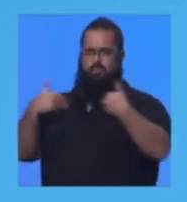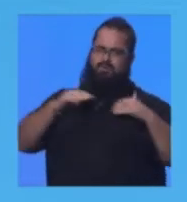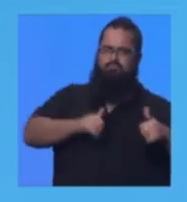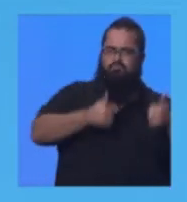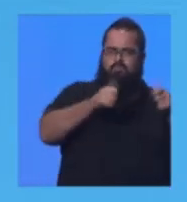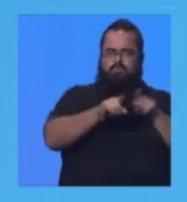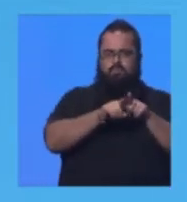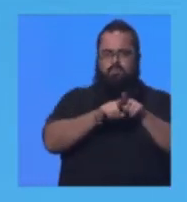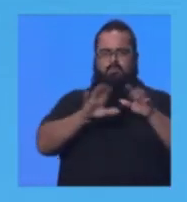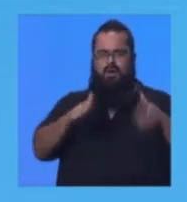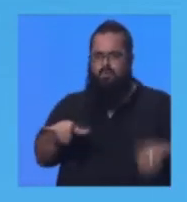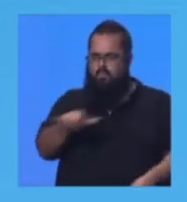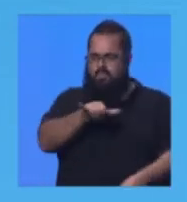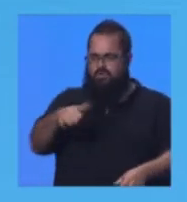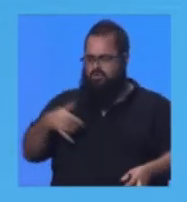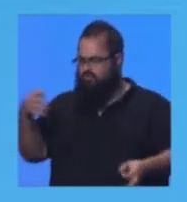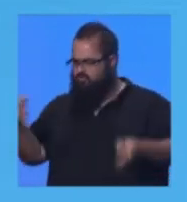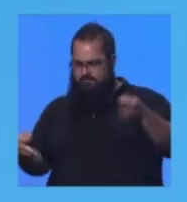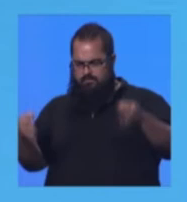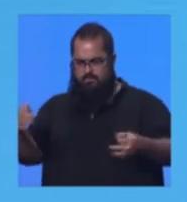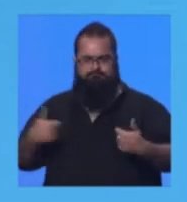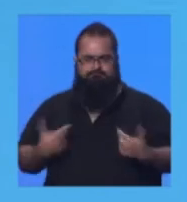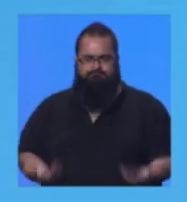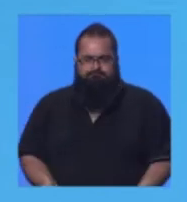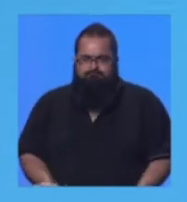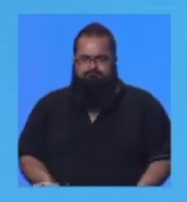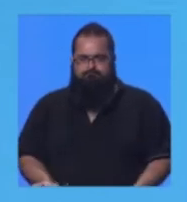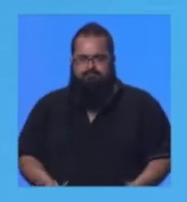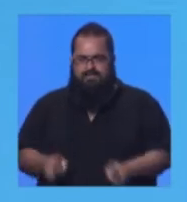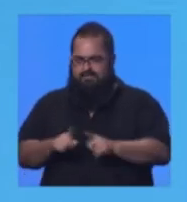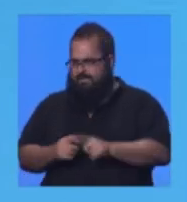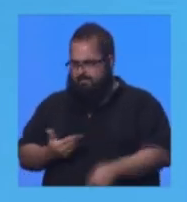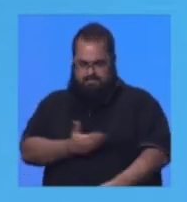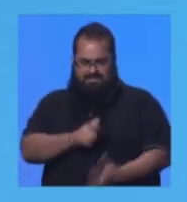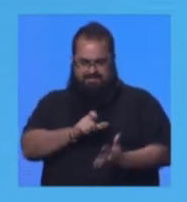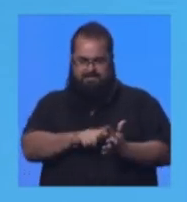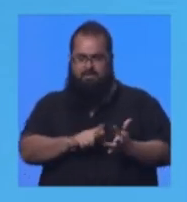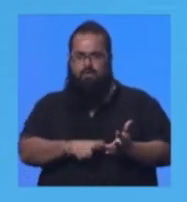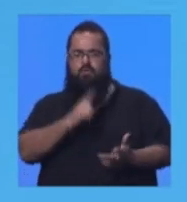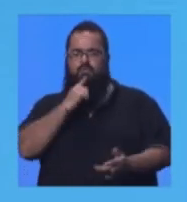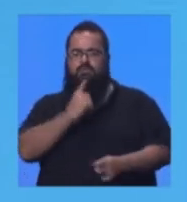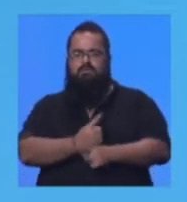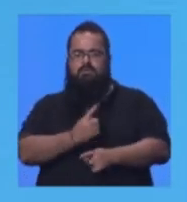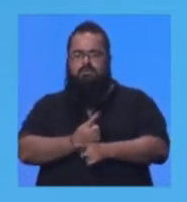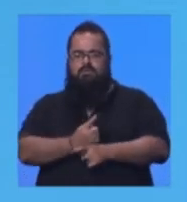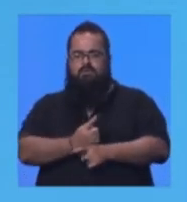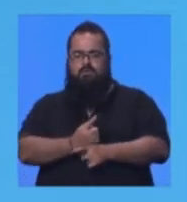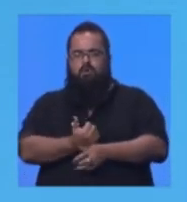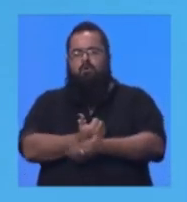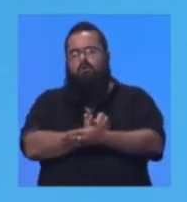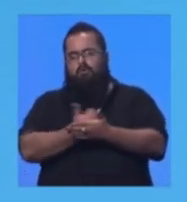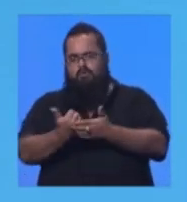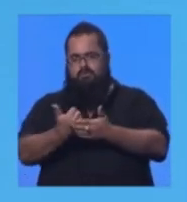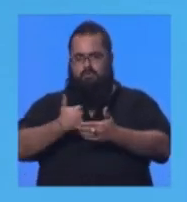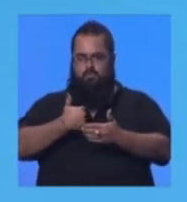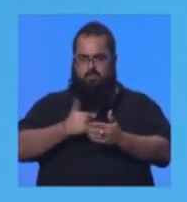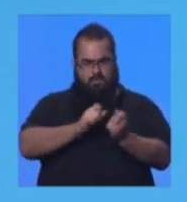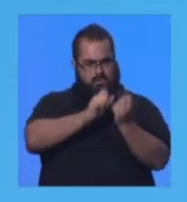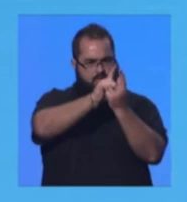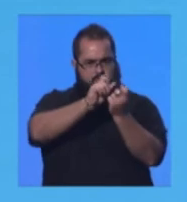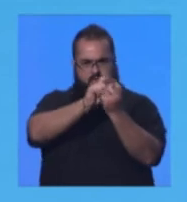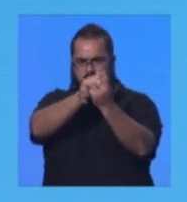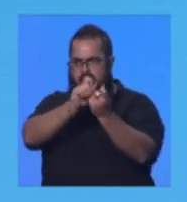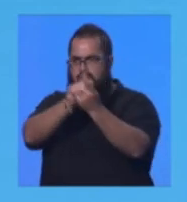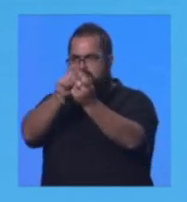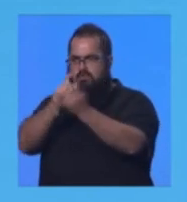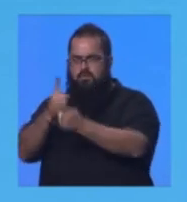which we prefer, I'd have to say, as I think the CEO has, often we, seek to talk to government and so on, but